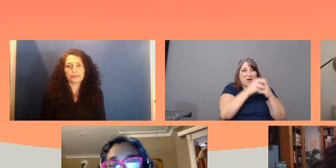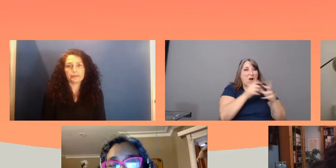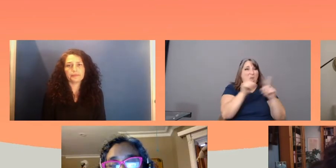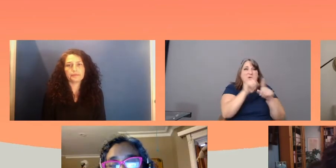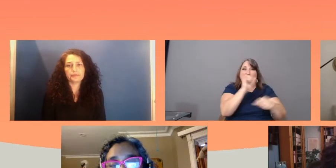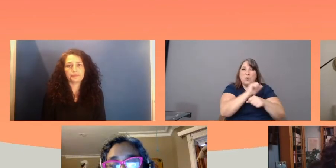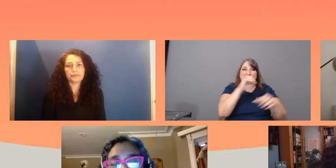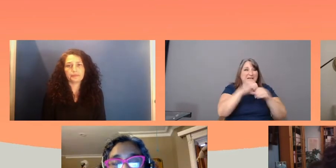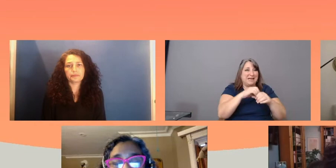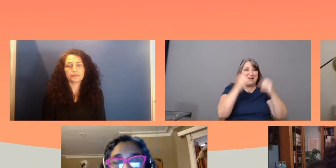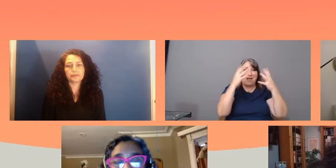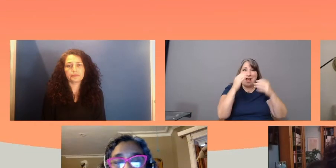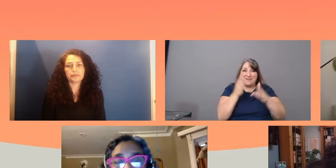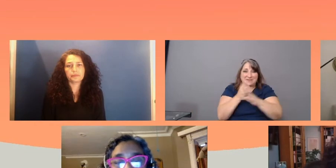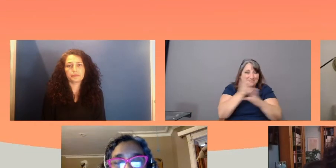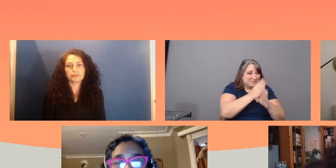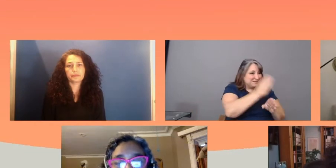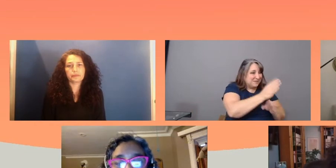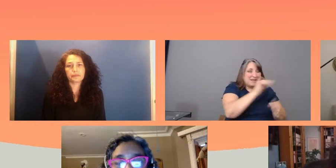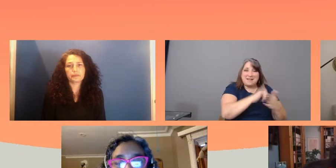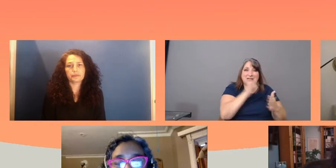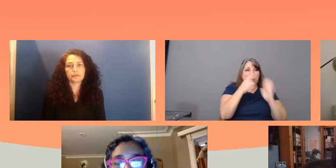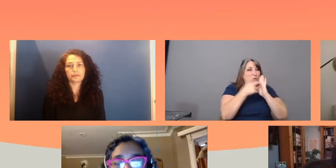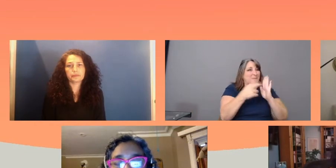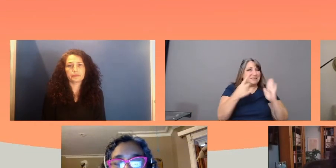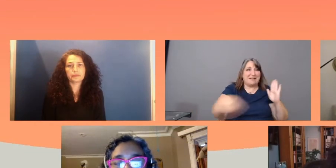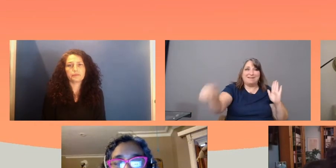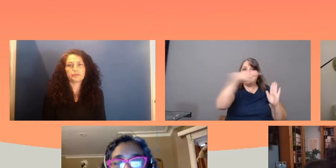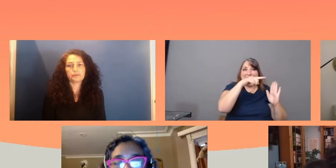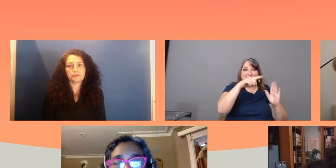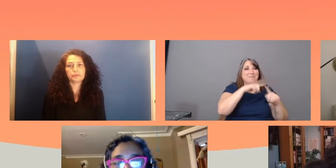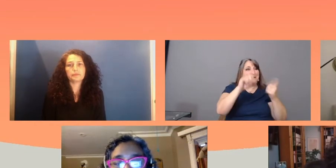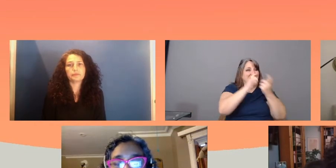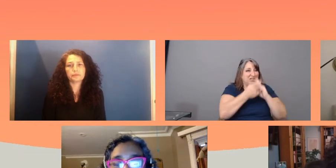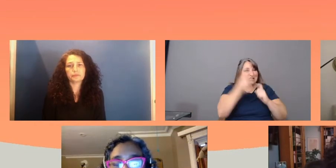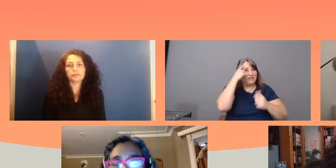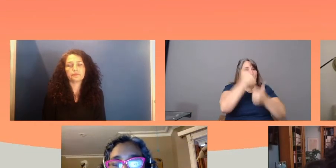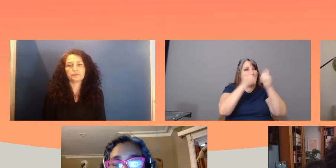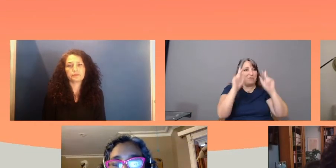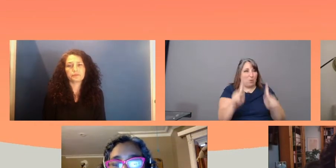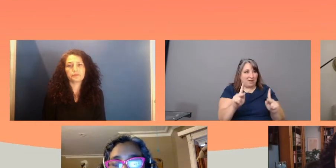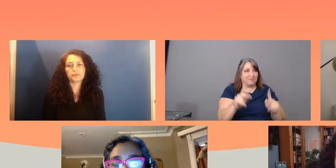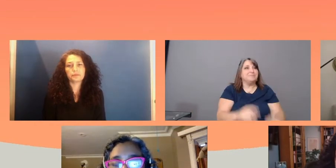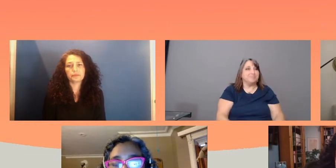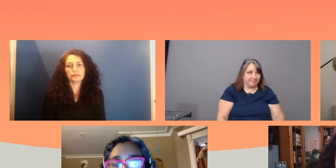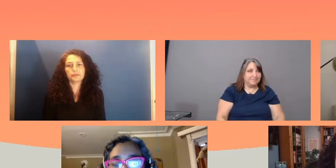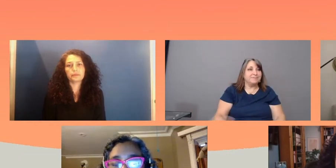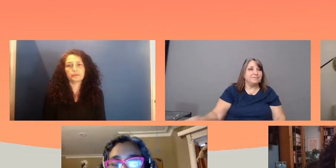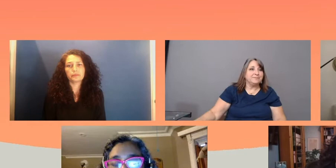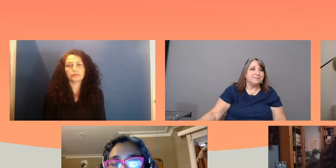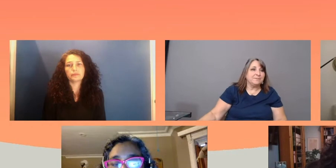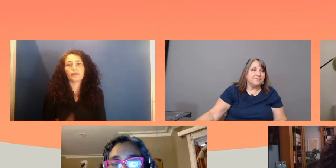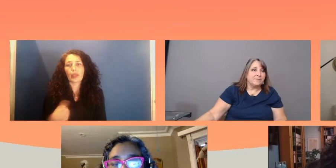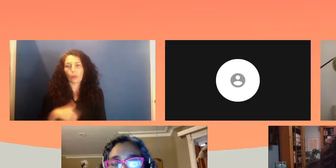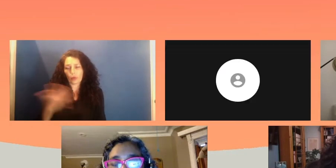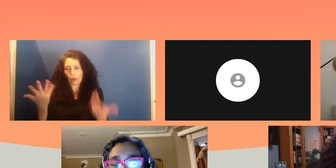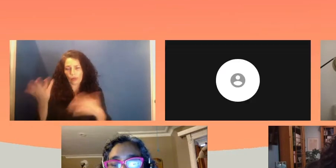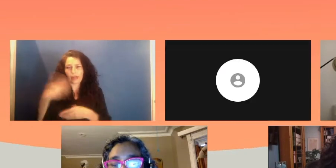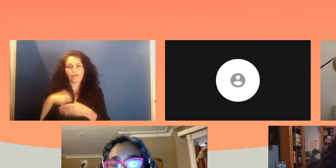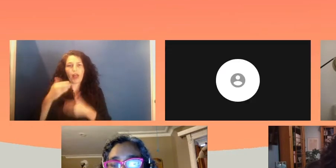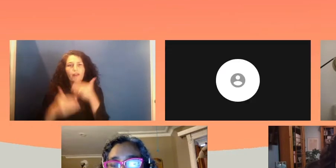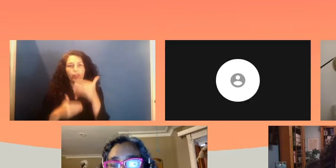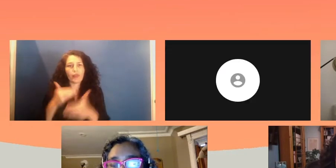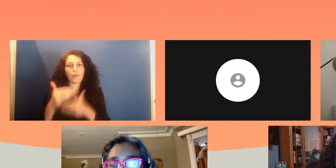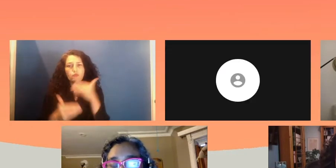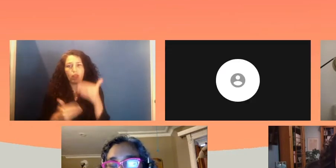them. So when we use that as shorthand, but this change belongs to everyone. And we're really early in our process, and we're